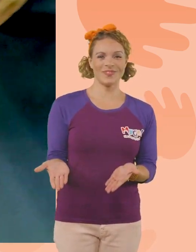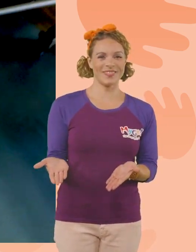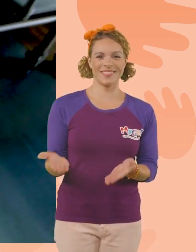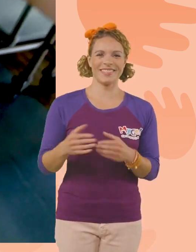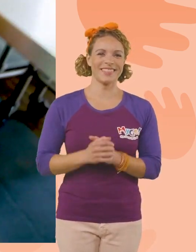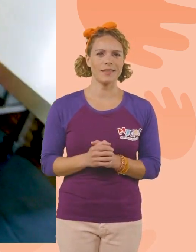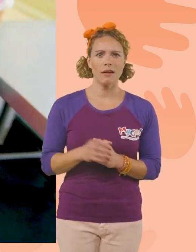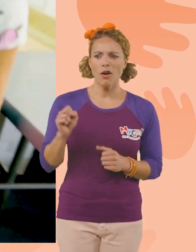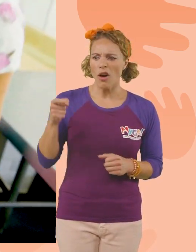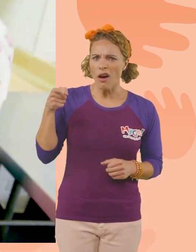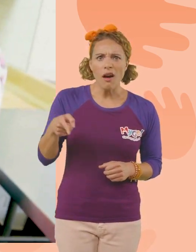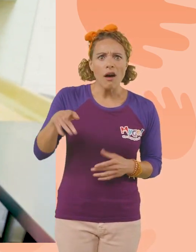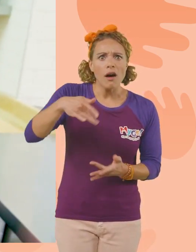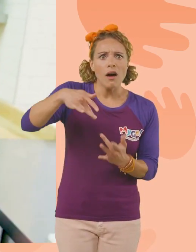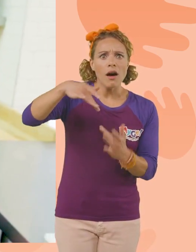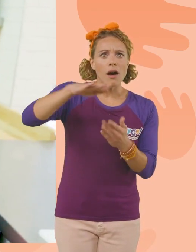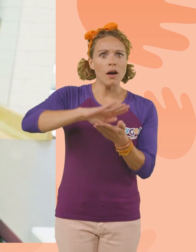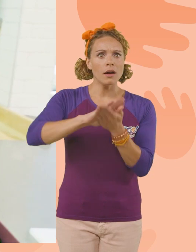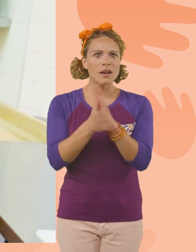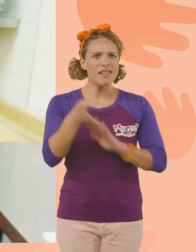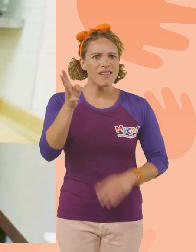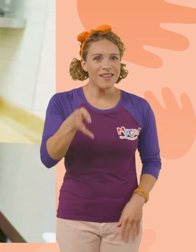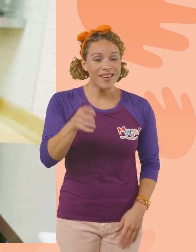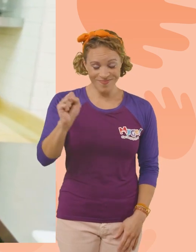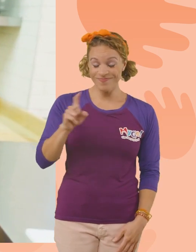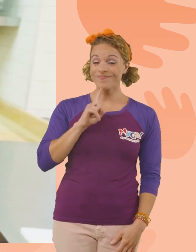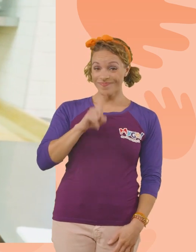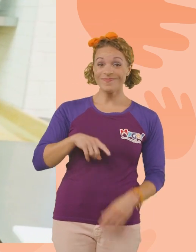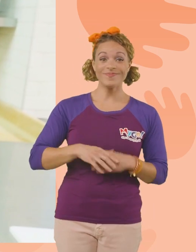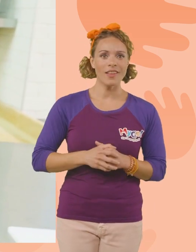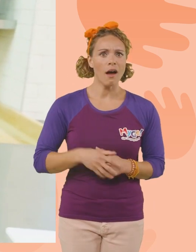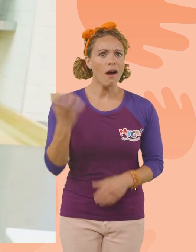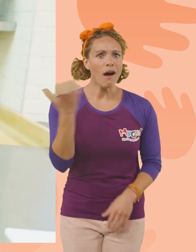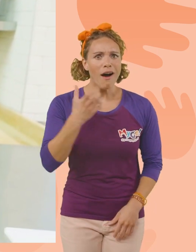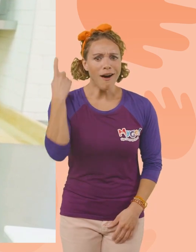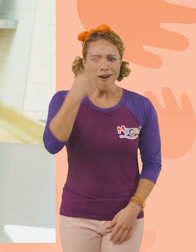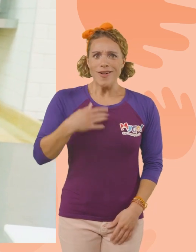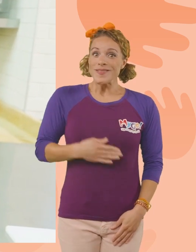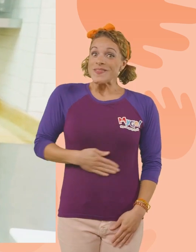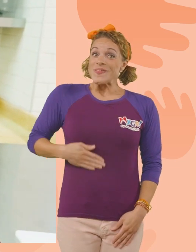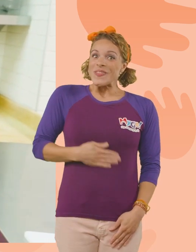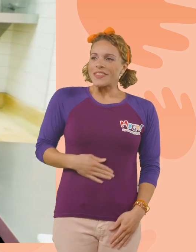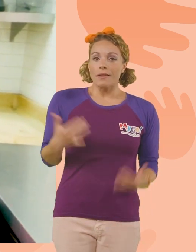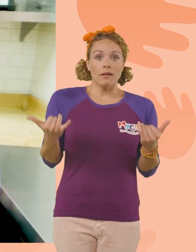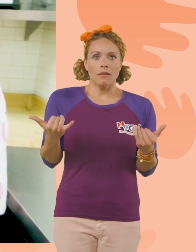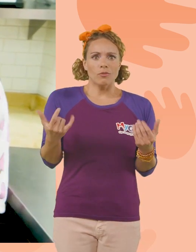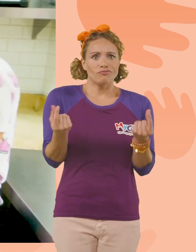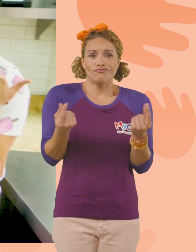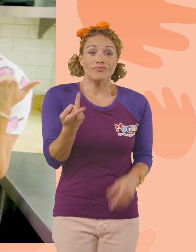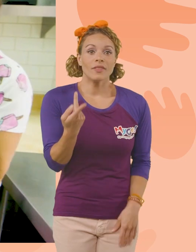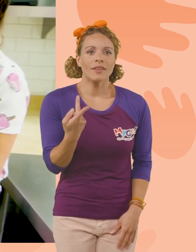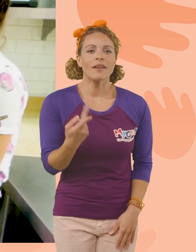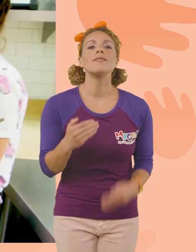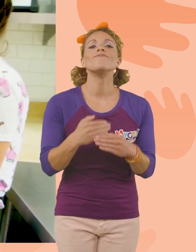Whoa. There you go. So that just blends it up into a liquid? It sure does. Wow, that looks so yummy. Well, now what do we